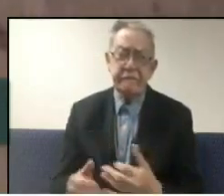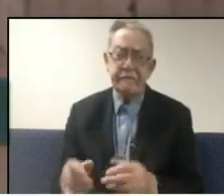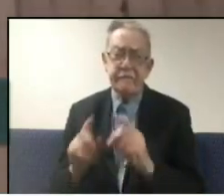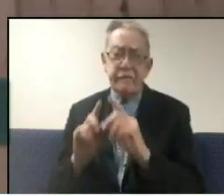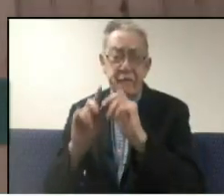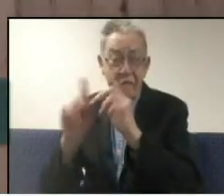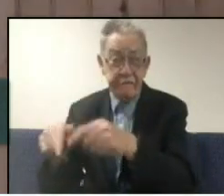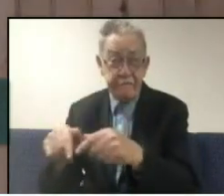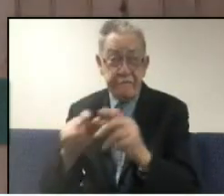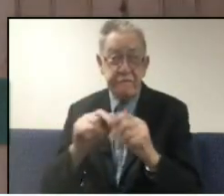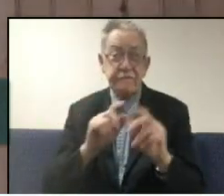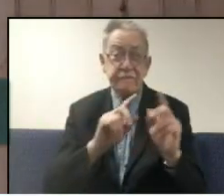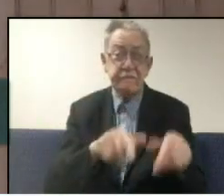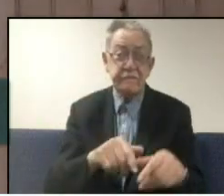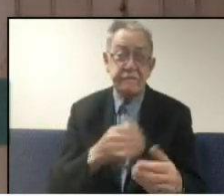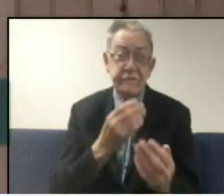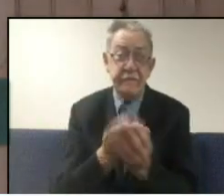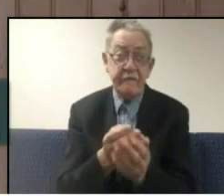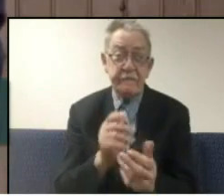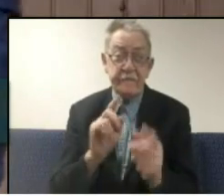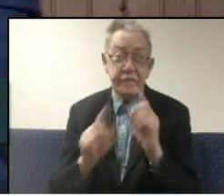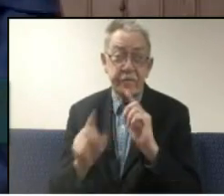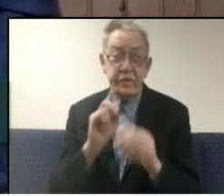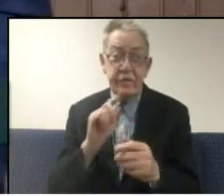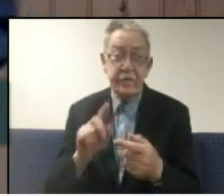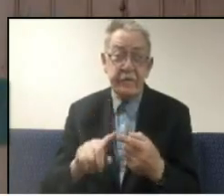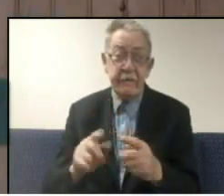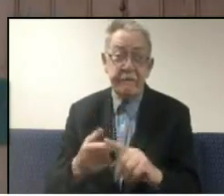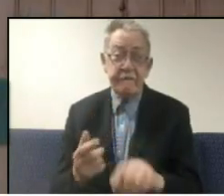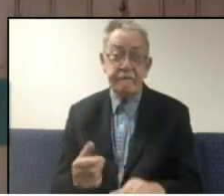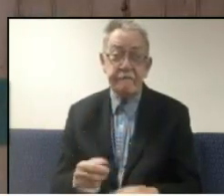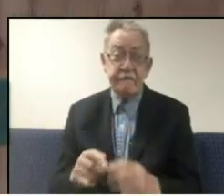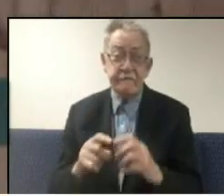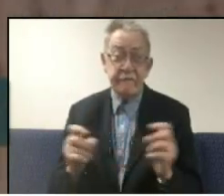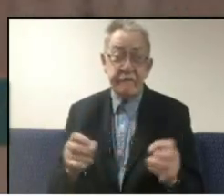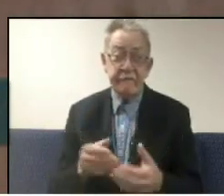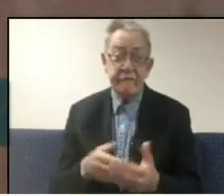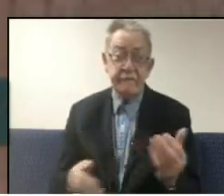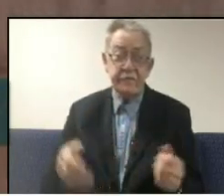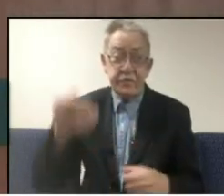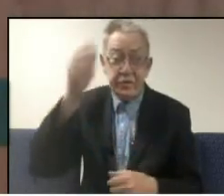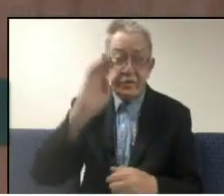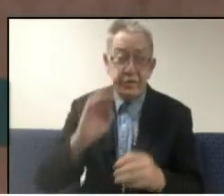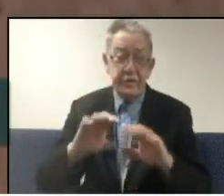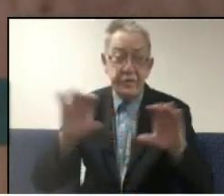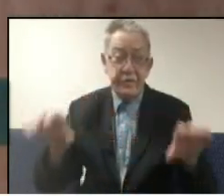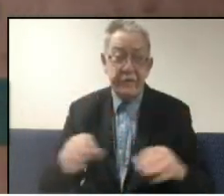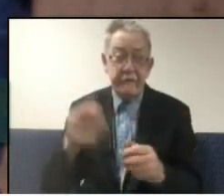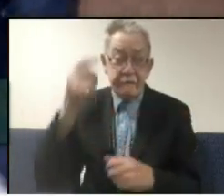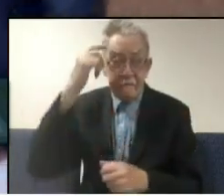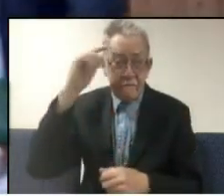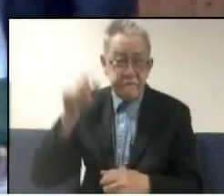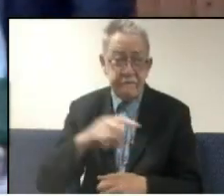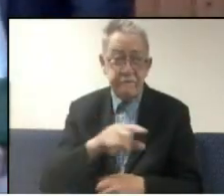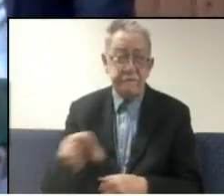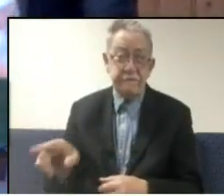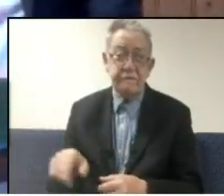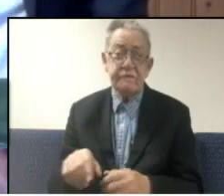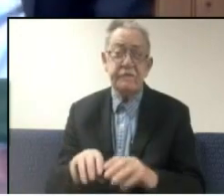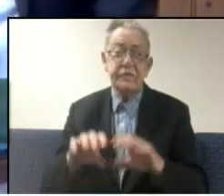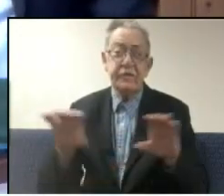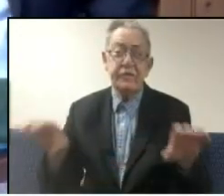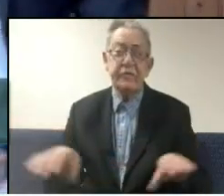do is you need to go back and tell your friends what great things God has done for you. And that's exactly